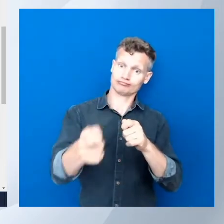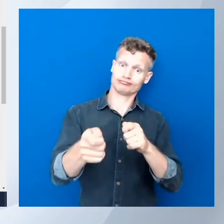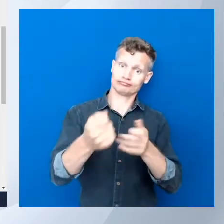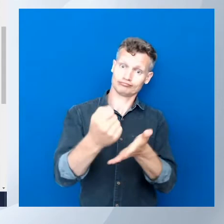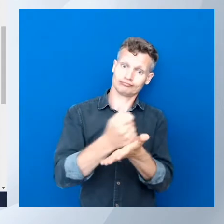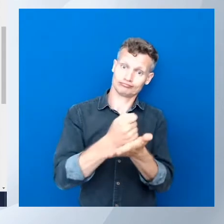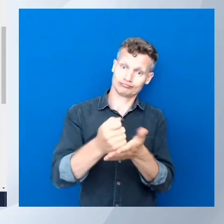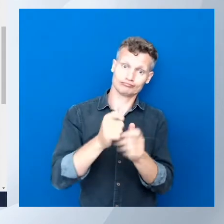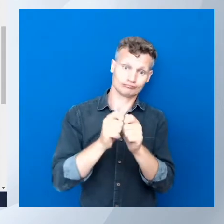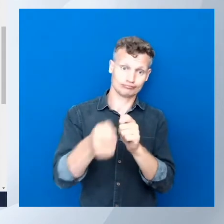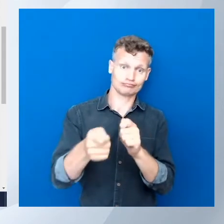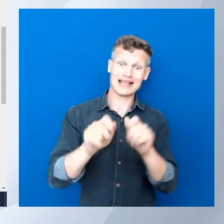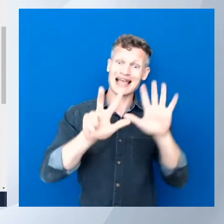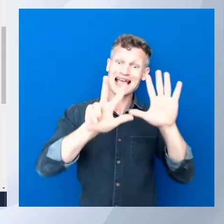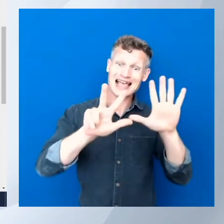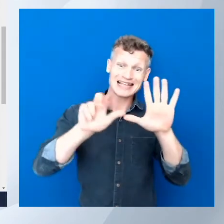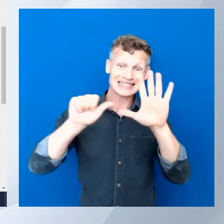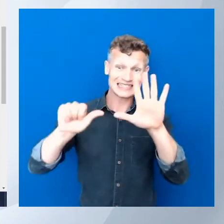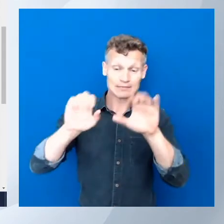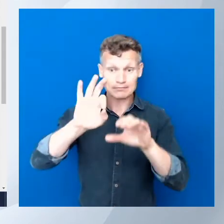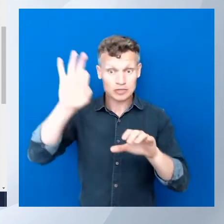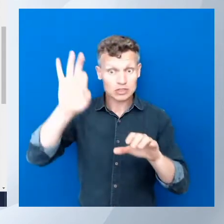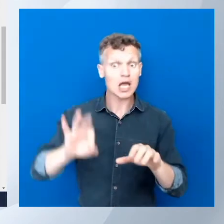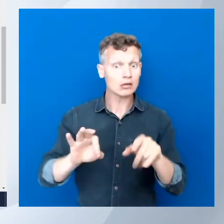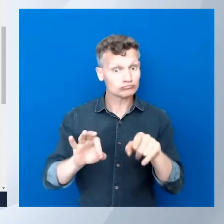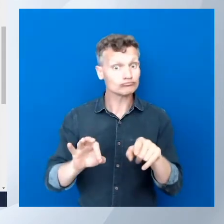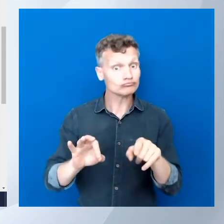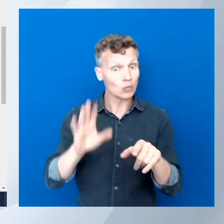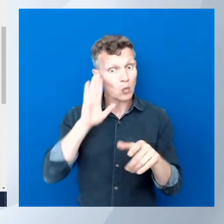bill. For female users, it's a lot lower.